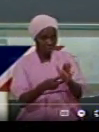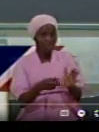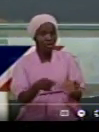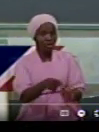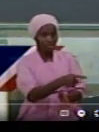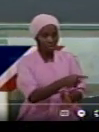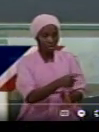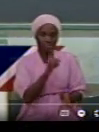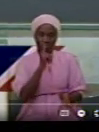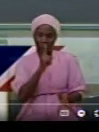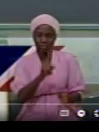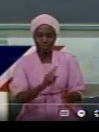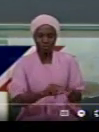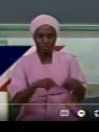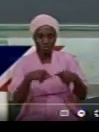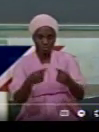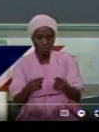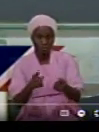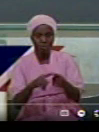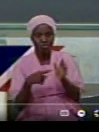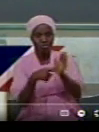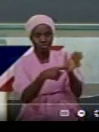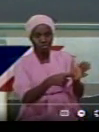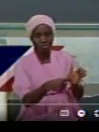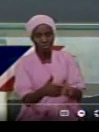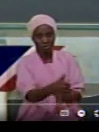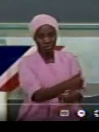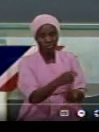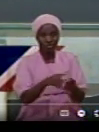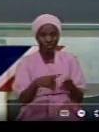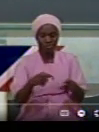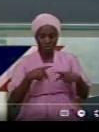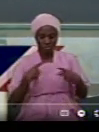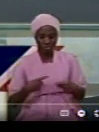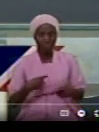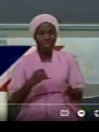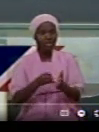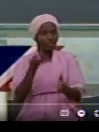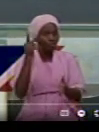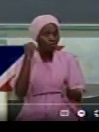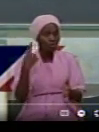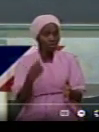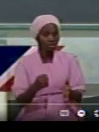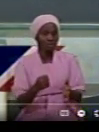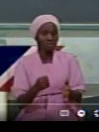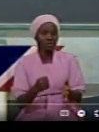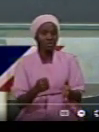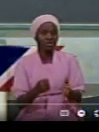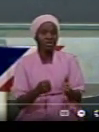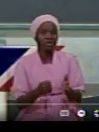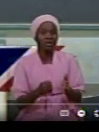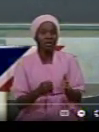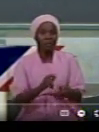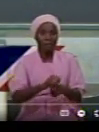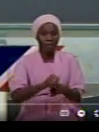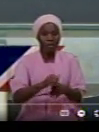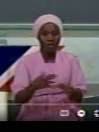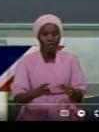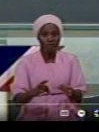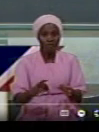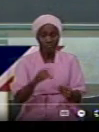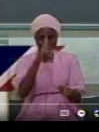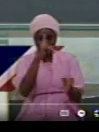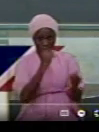to show themselves unto the priest. It was the expression of their faith. As they went, they